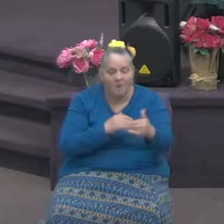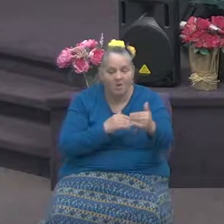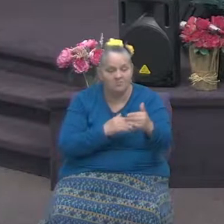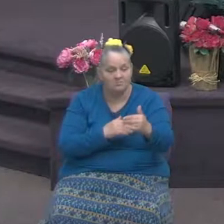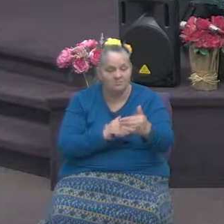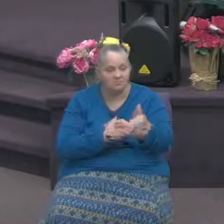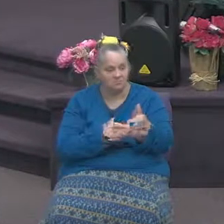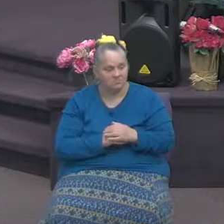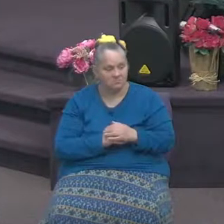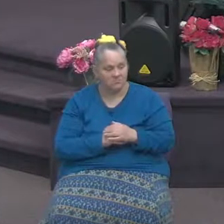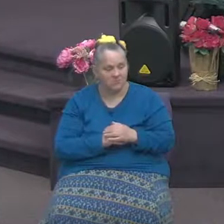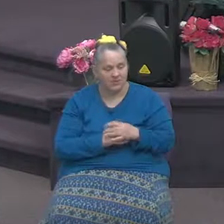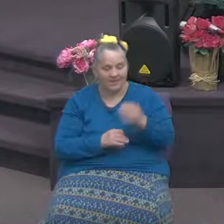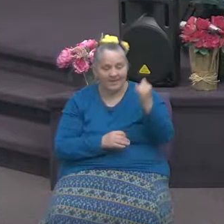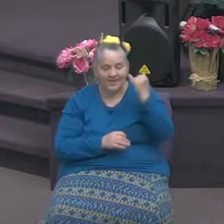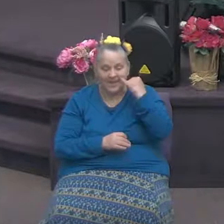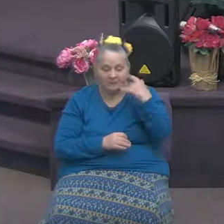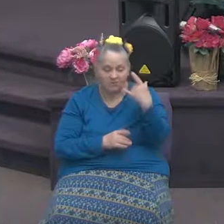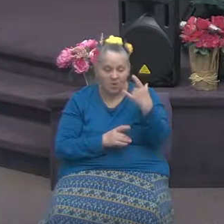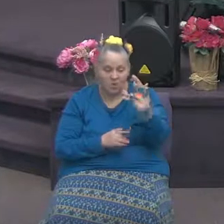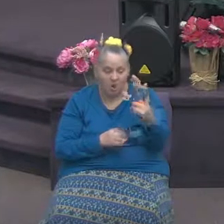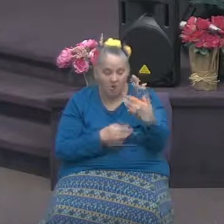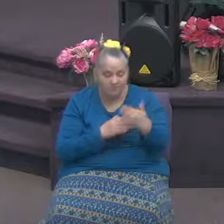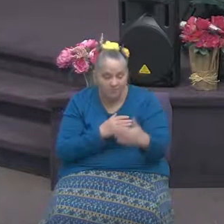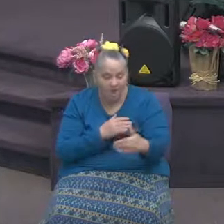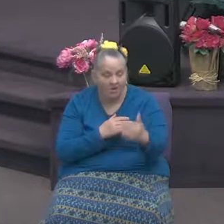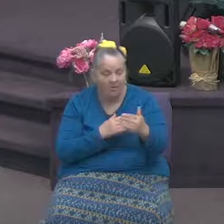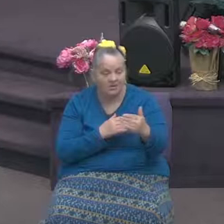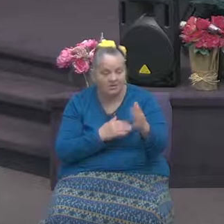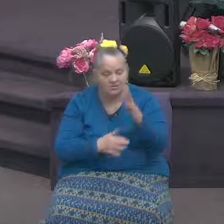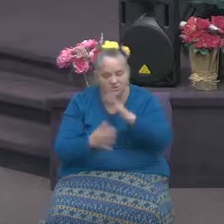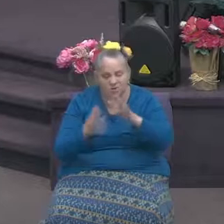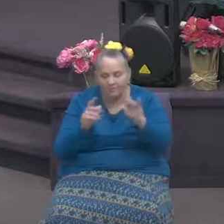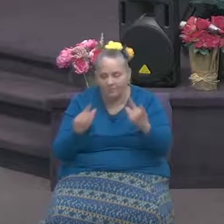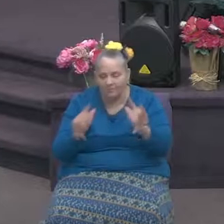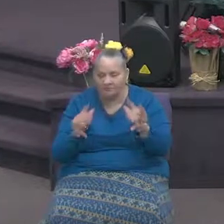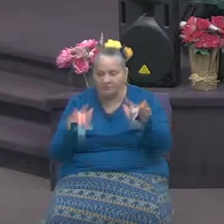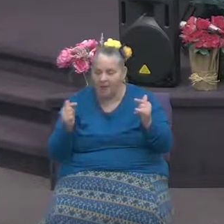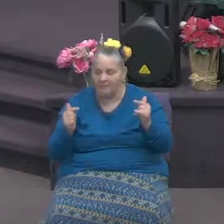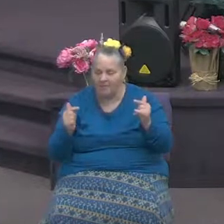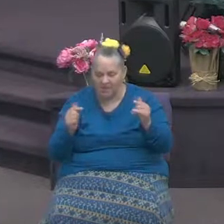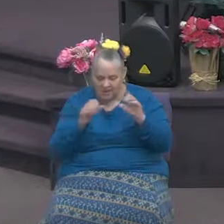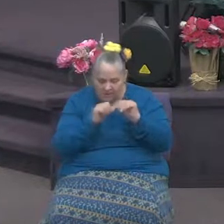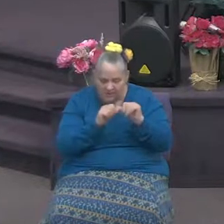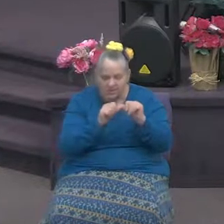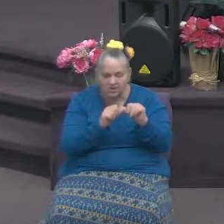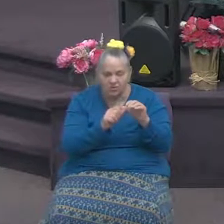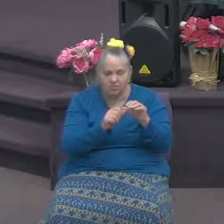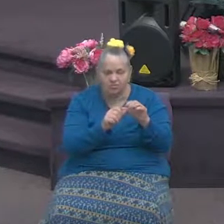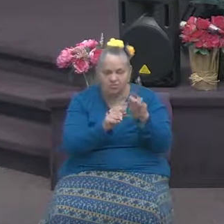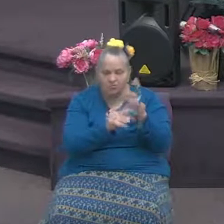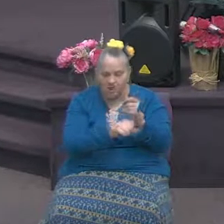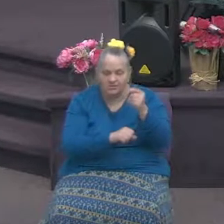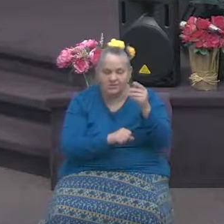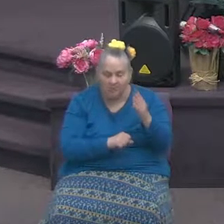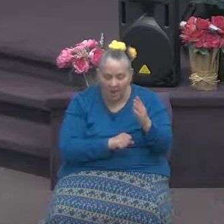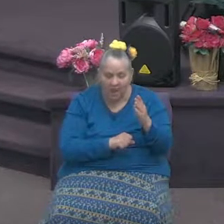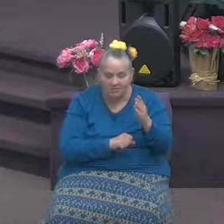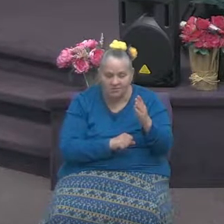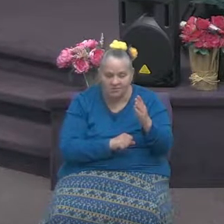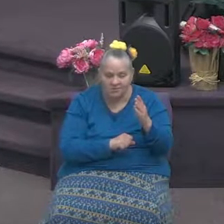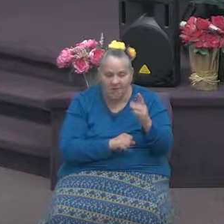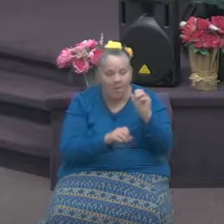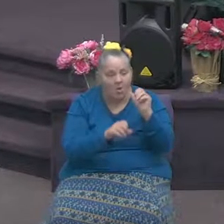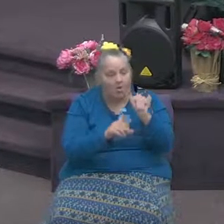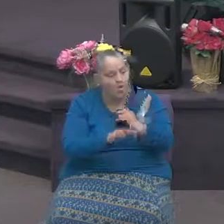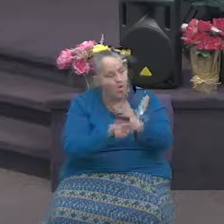forward. And if you don't go forward in the storm of your life and continue to hold and trust in God, continue